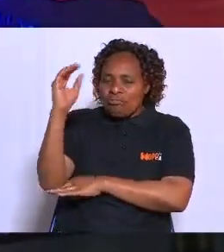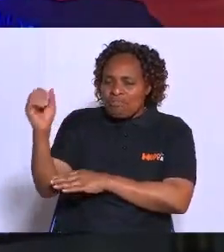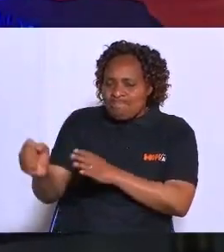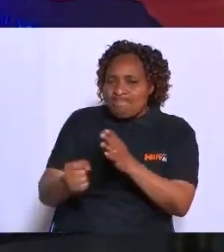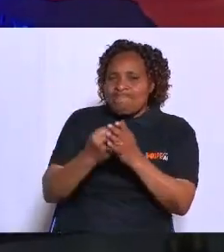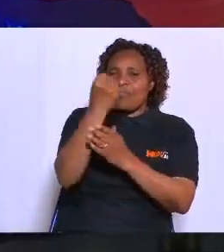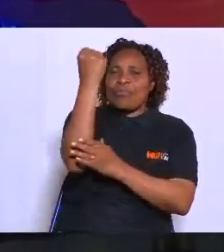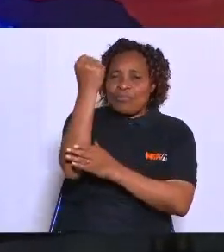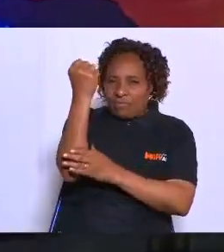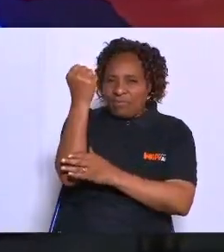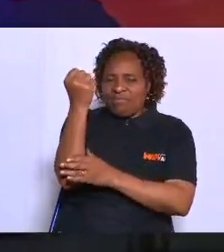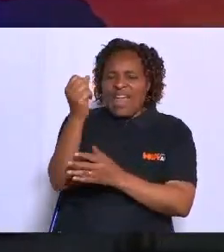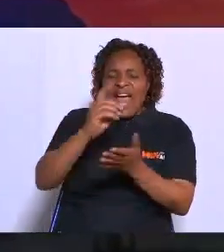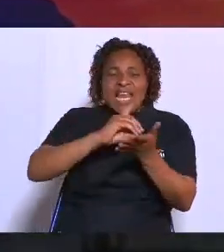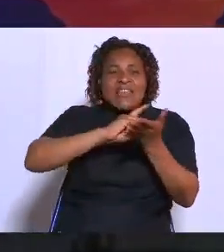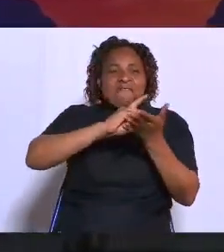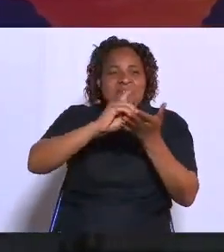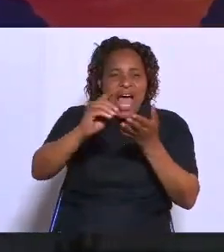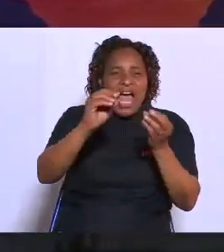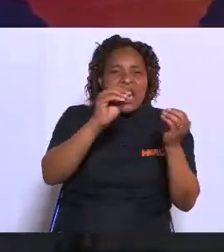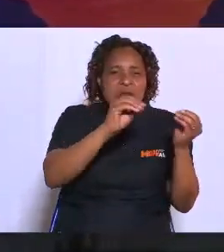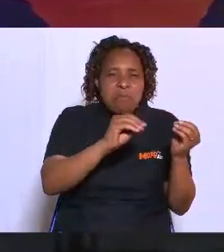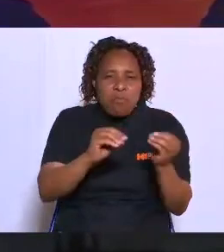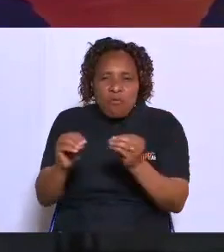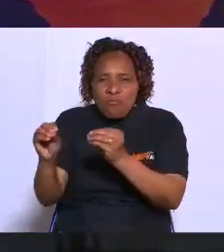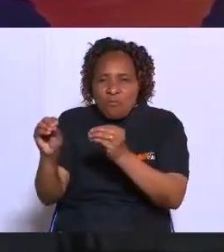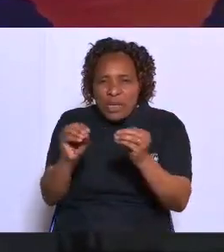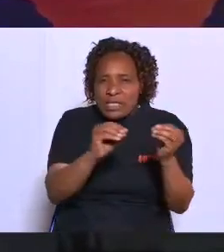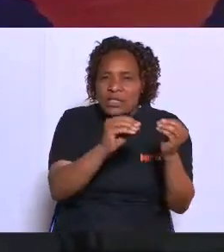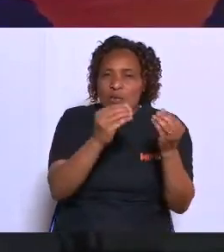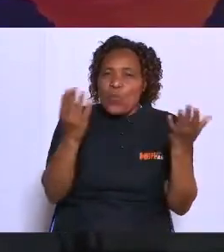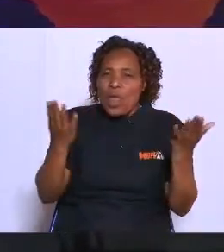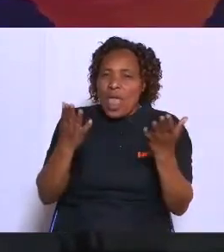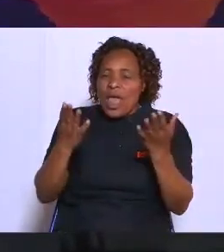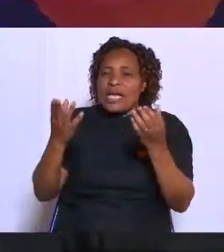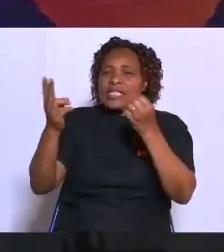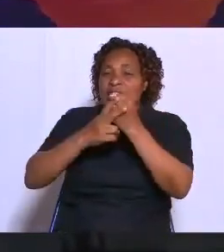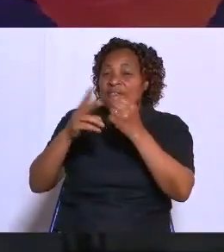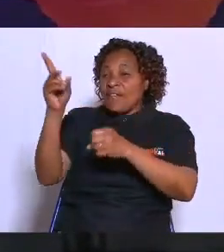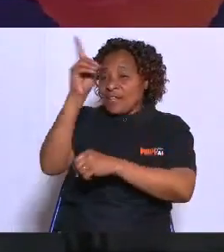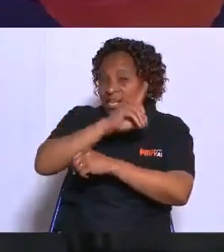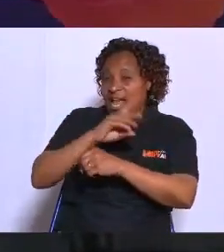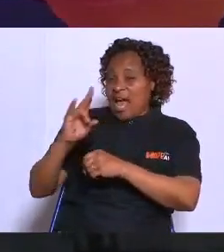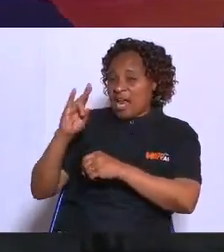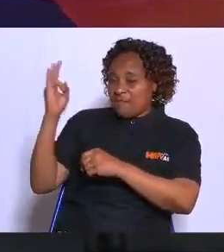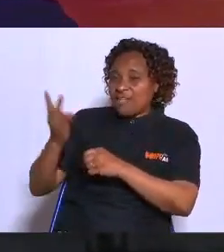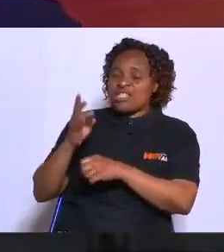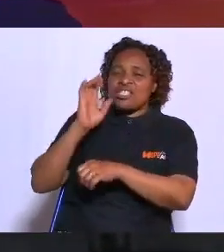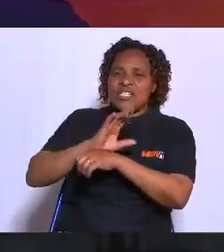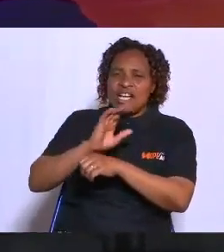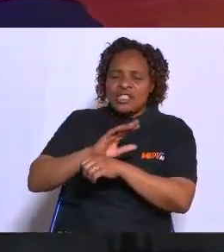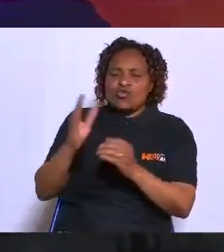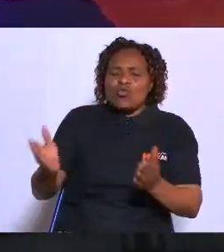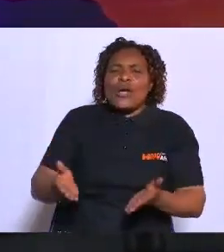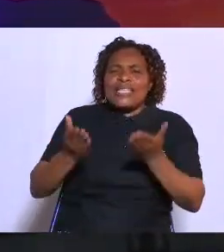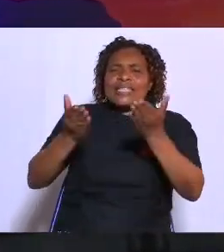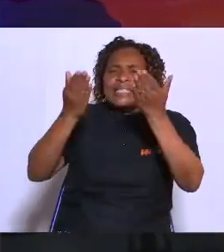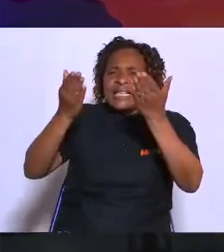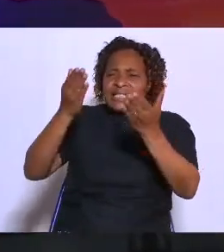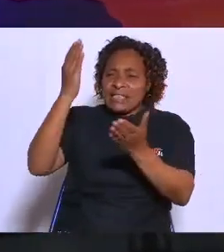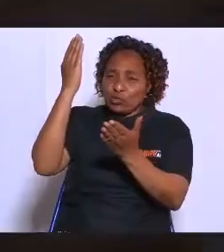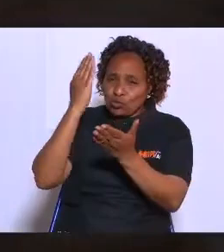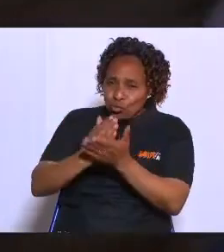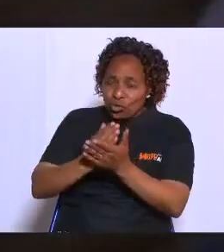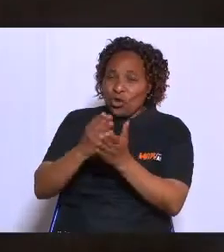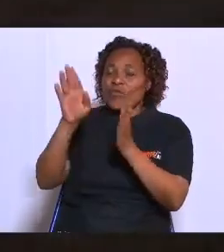a Divine movement in the Seventh Day Adventist Church to exalt the truth of the